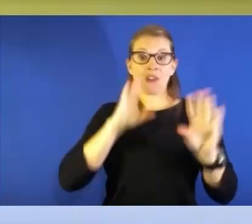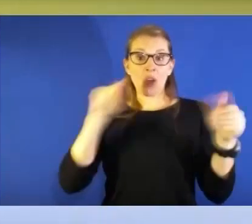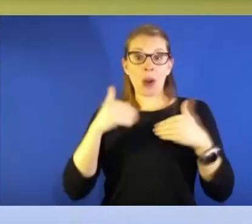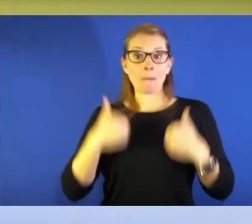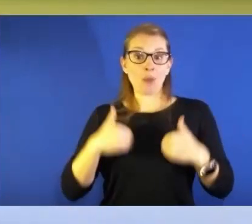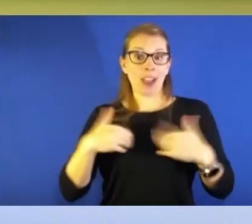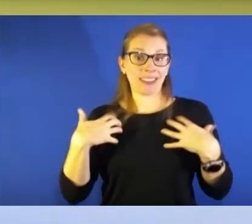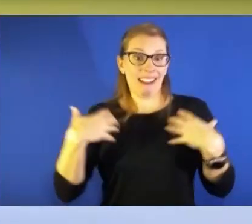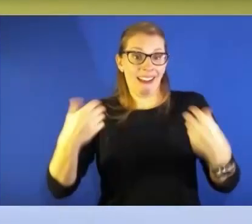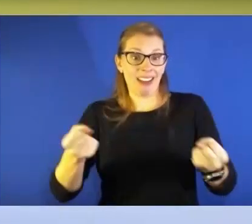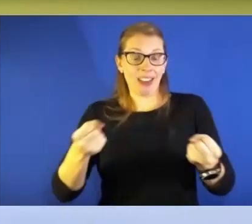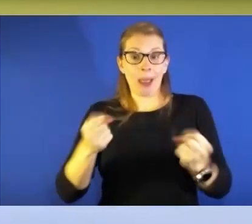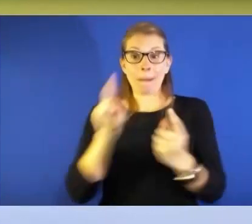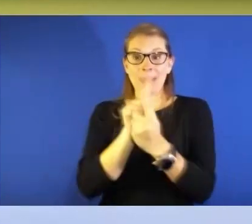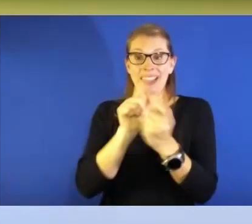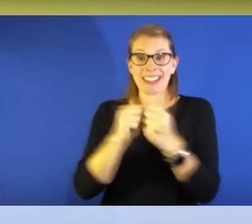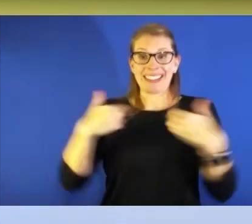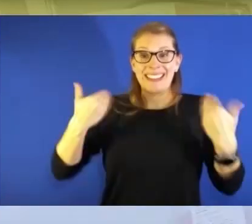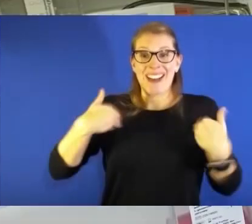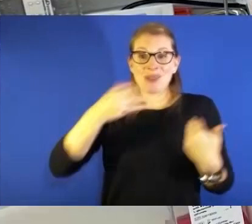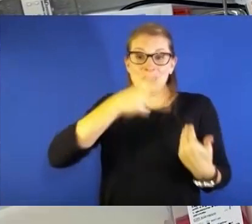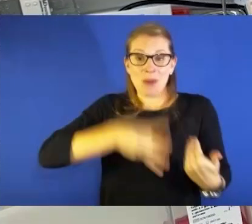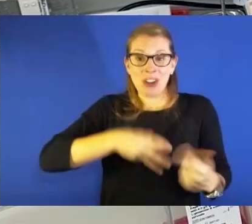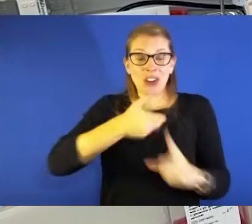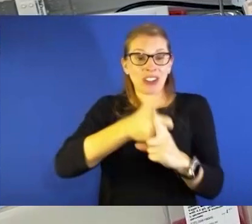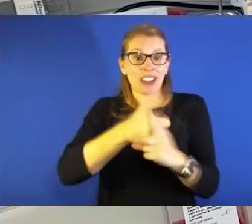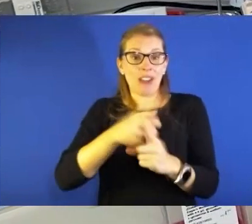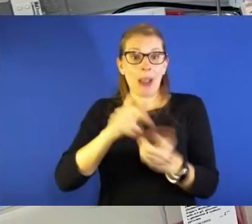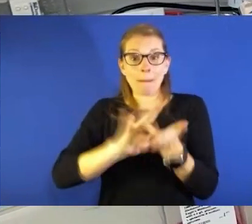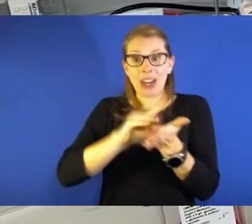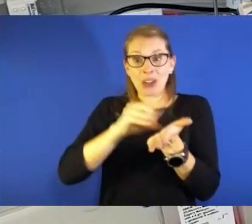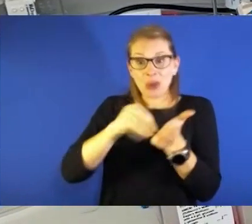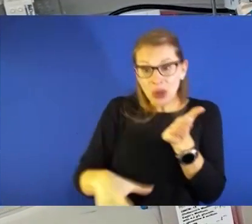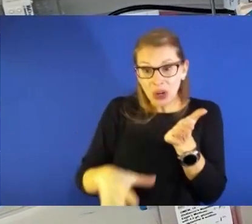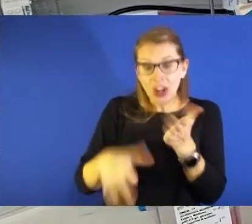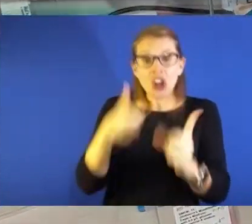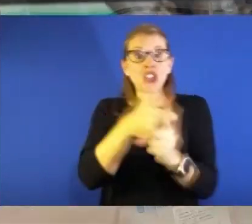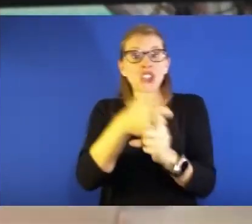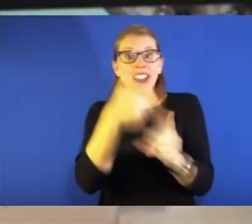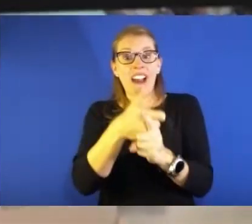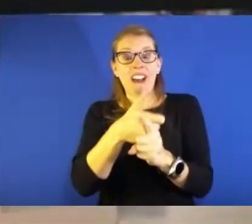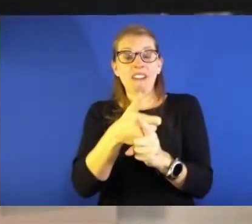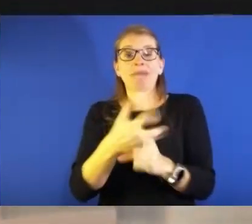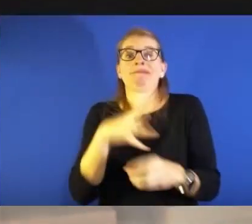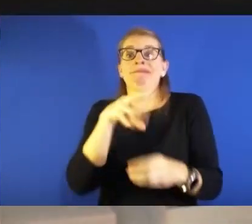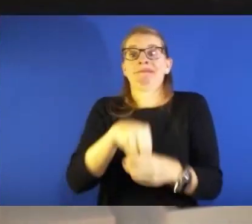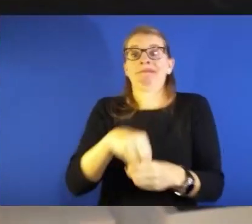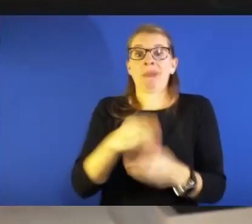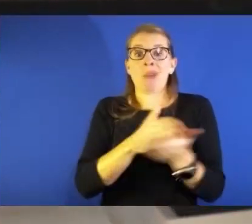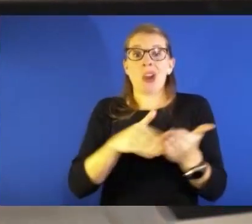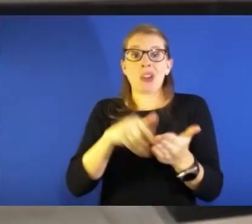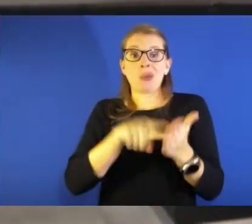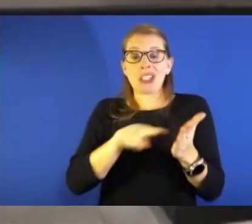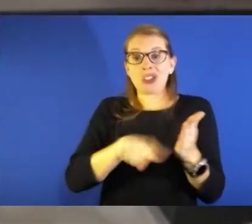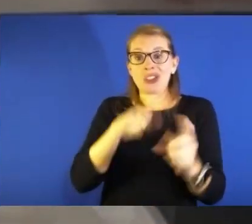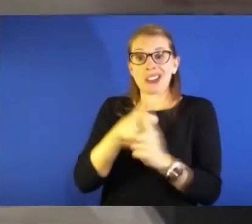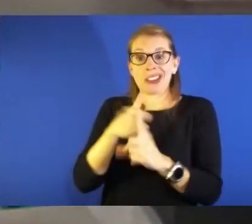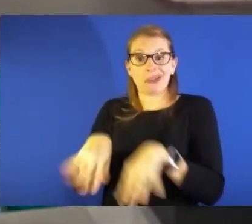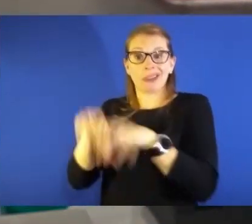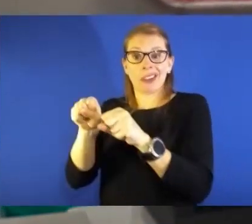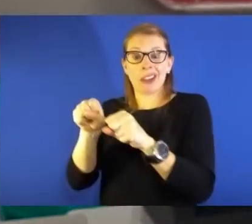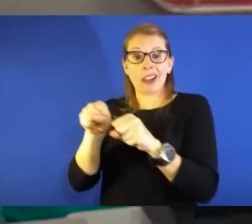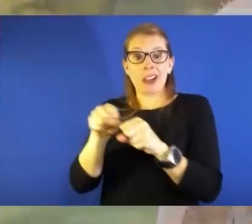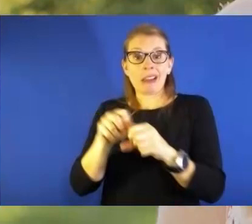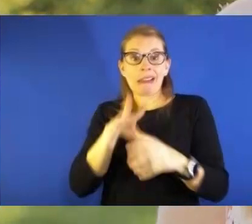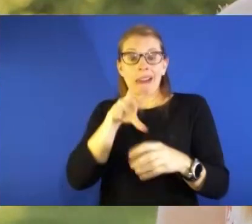meet this young woman. She is a medical student who herself became part of the research that she was doing. She entered herself into a